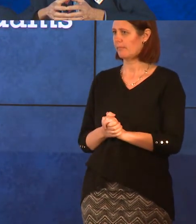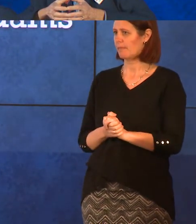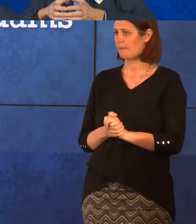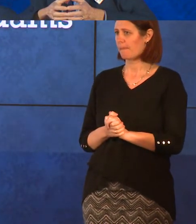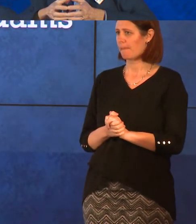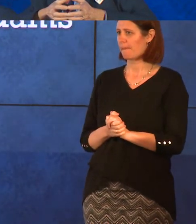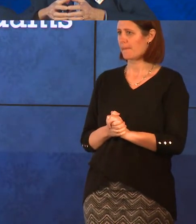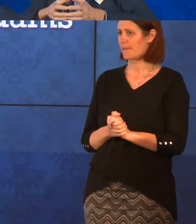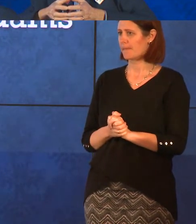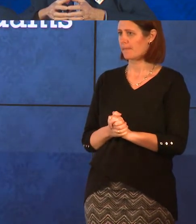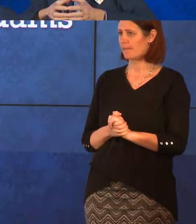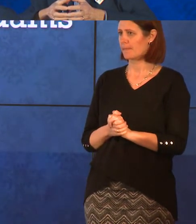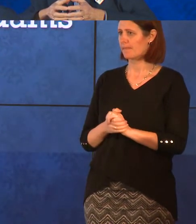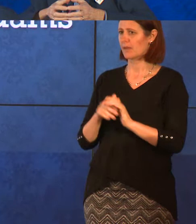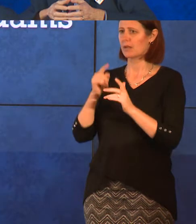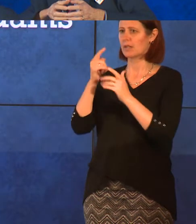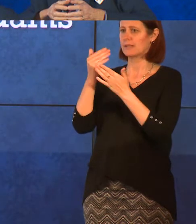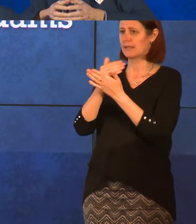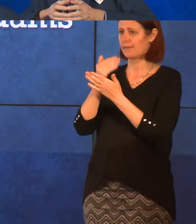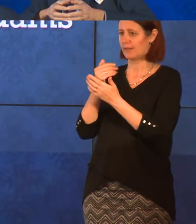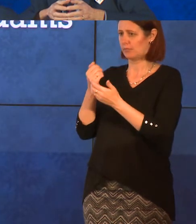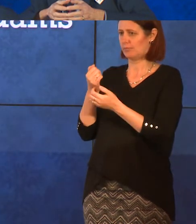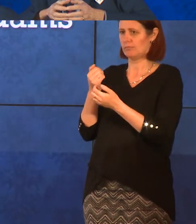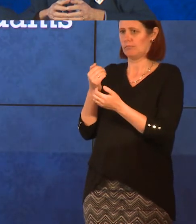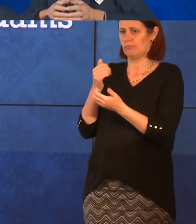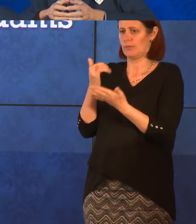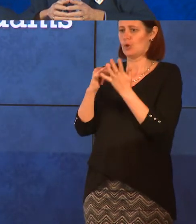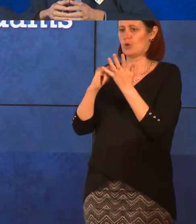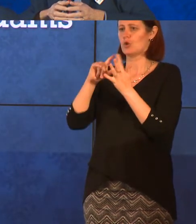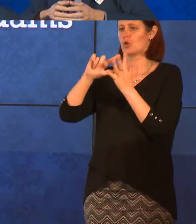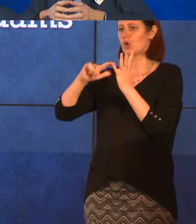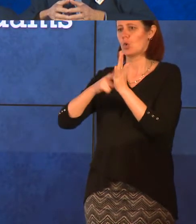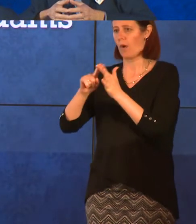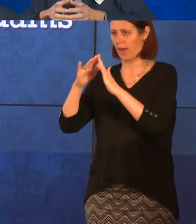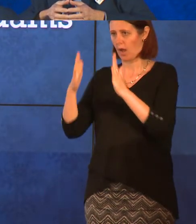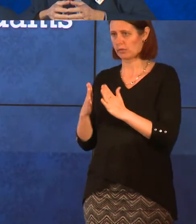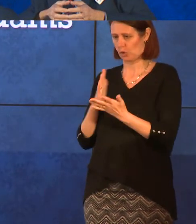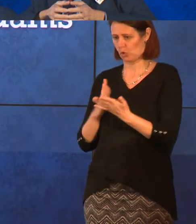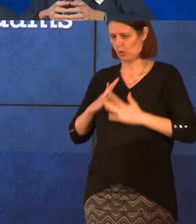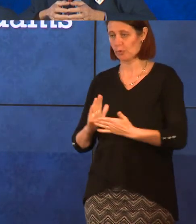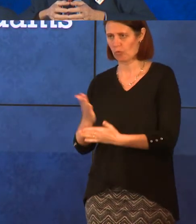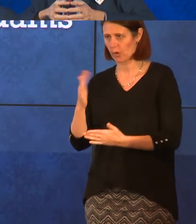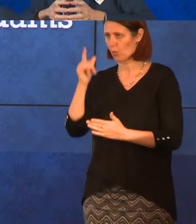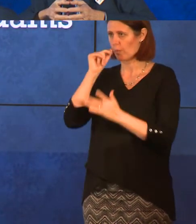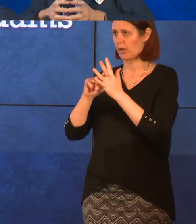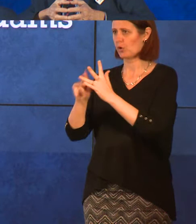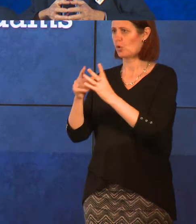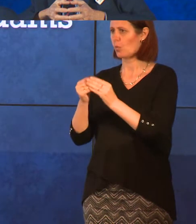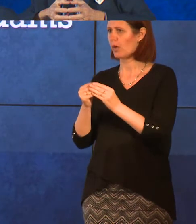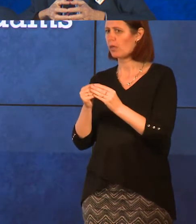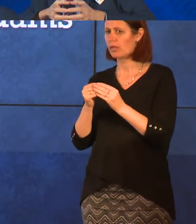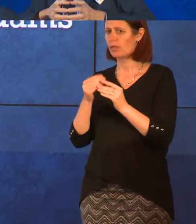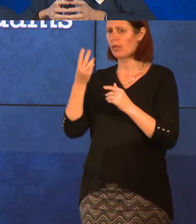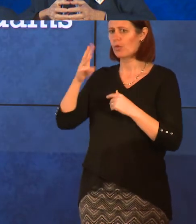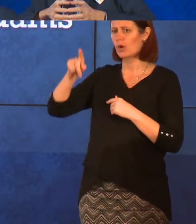Given that safe and secure housing is a fundamental human right, what can be done about the 30,000